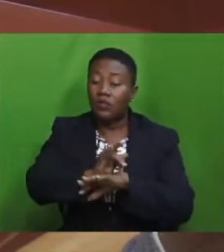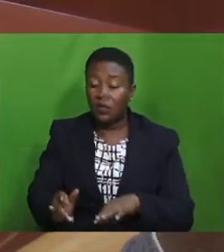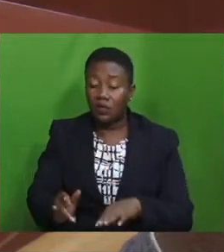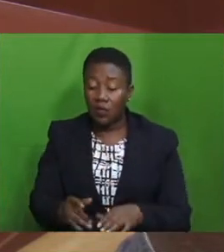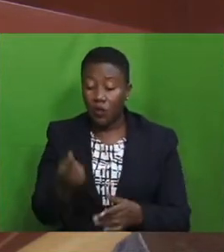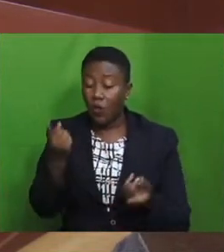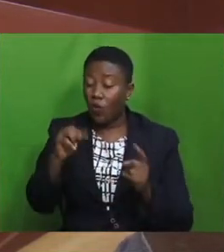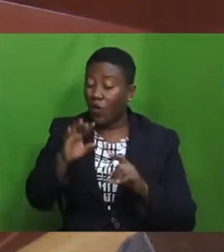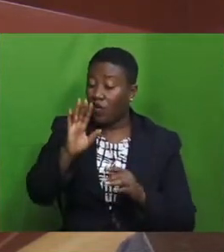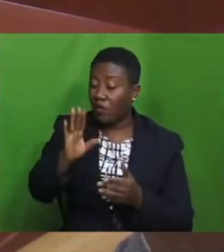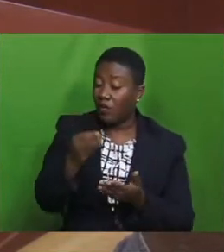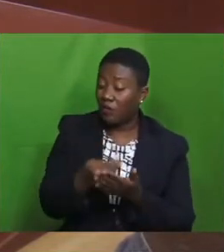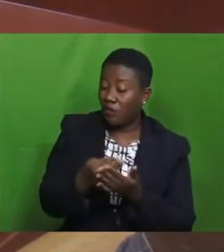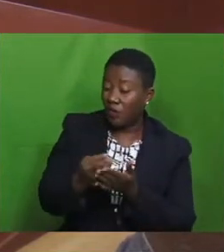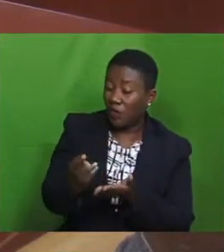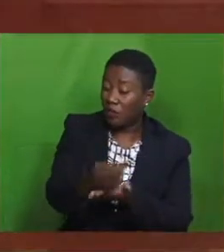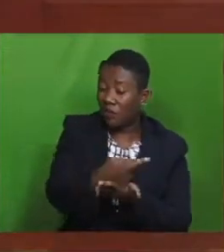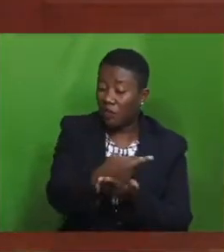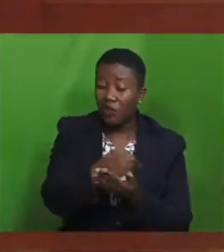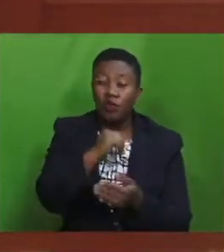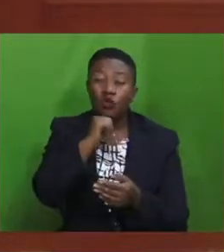is not doing well.